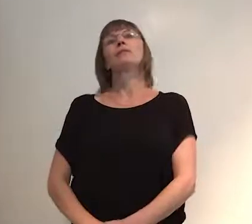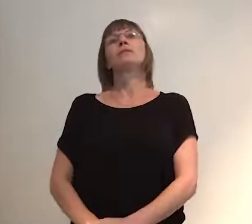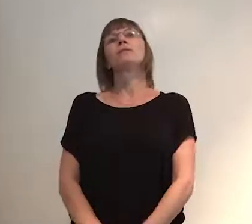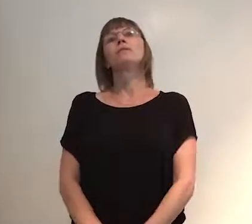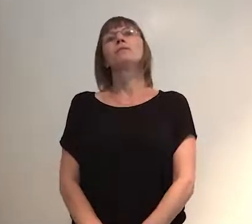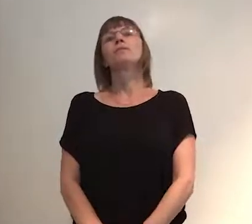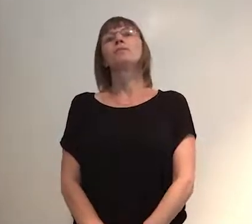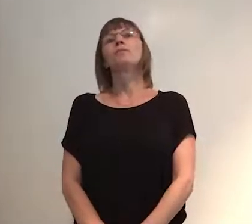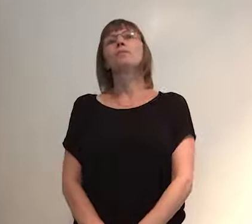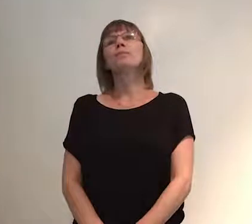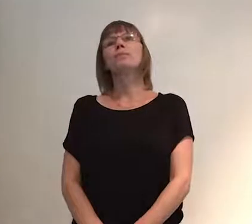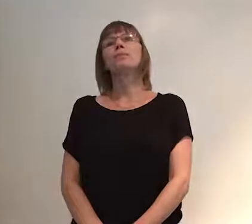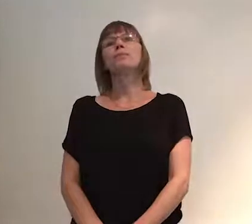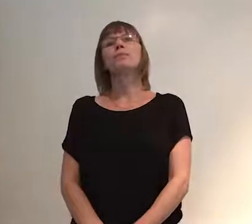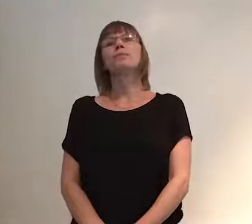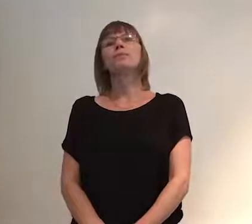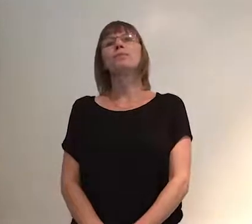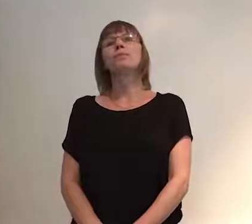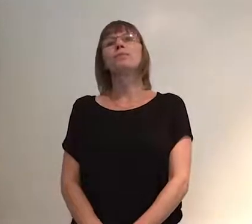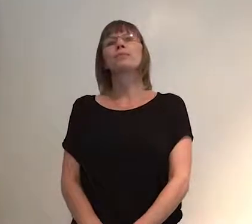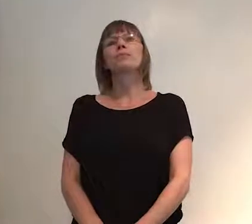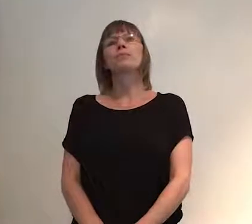Om.